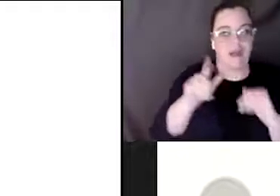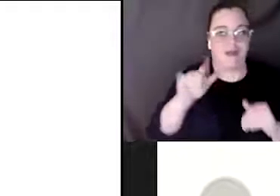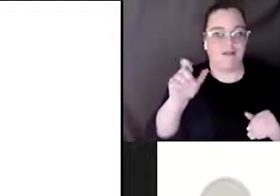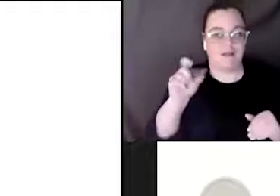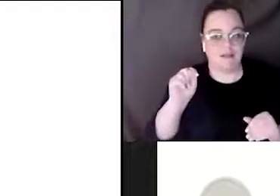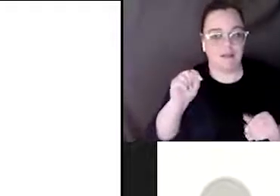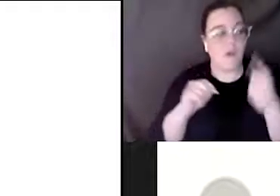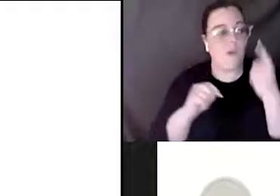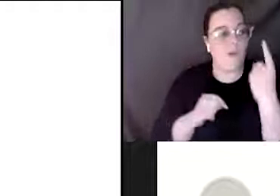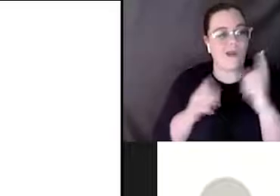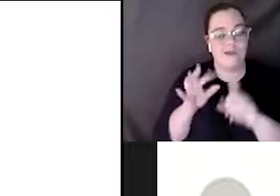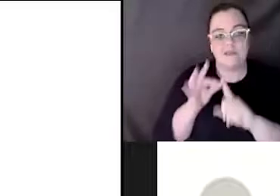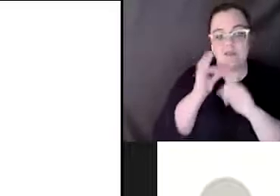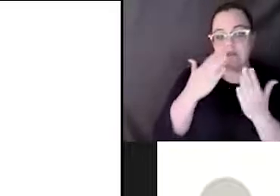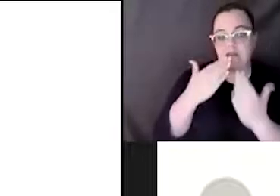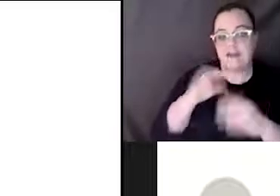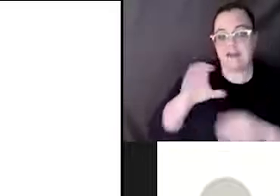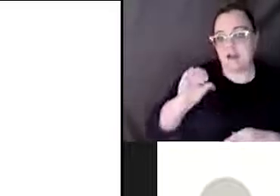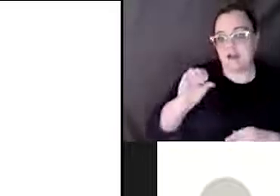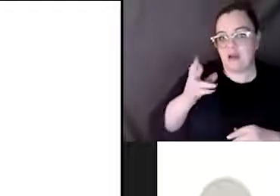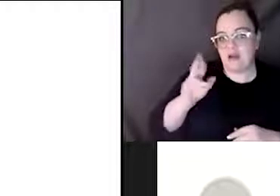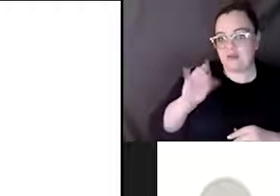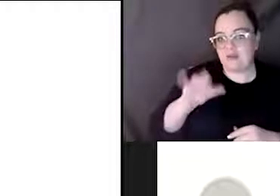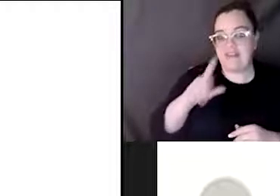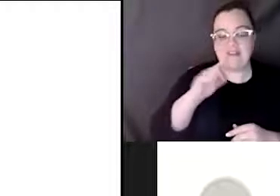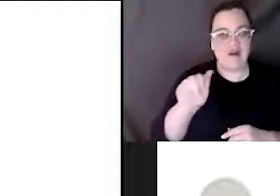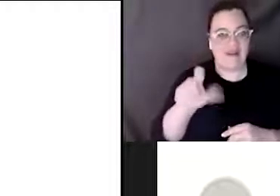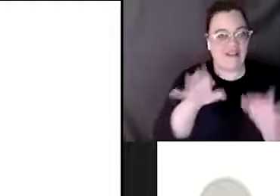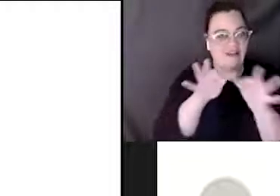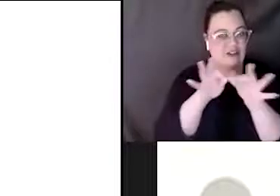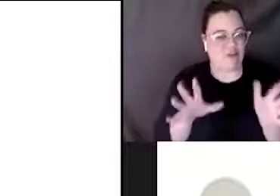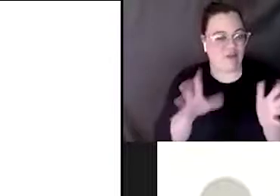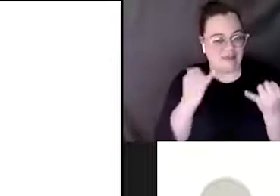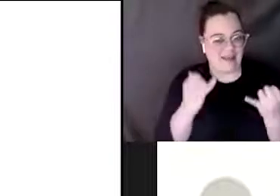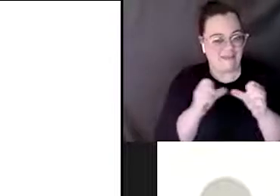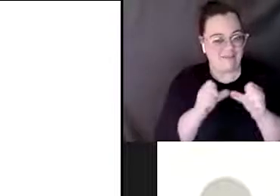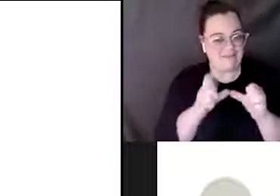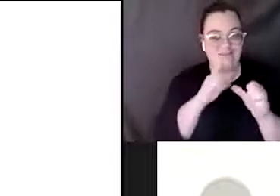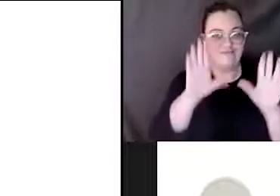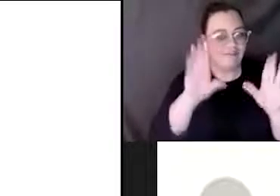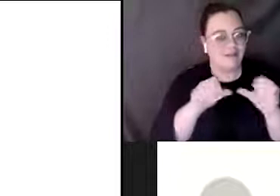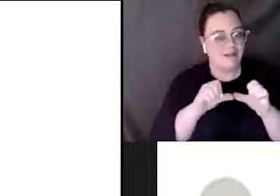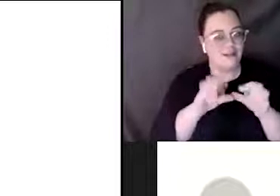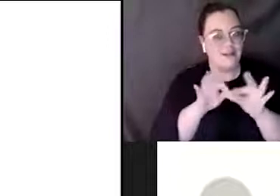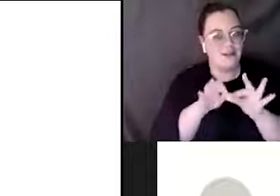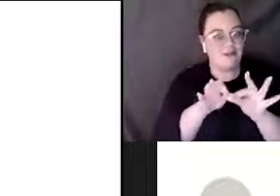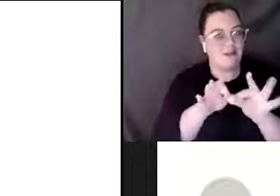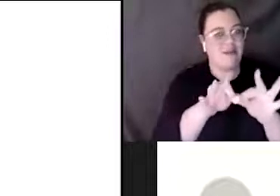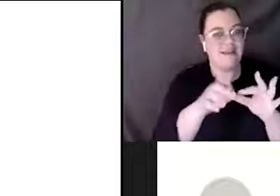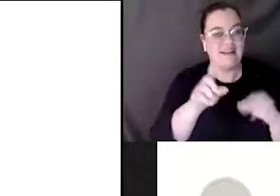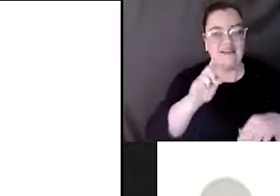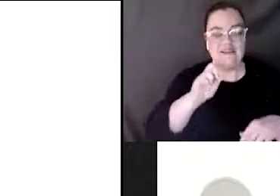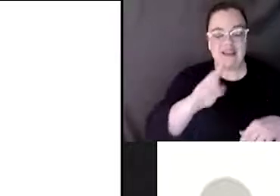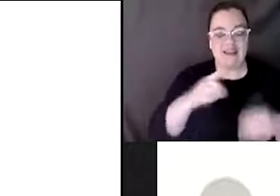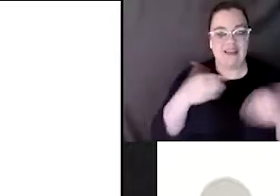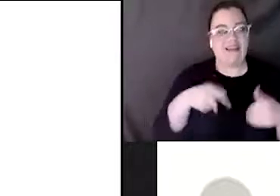special thanks to Courtney, our ASL interpreter, who did a heroic work today.